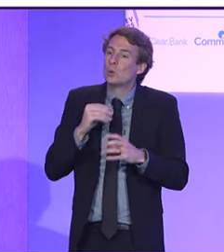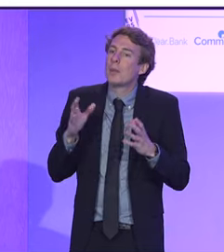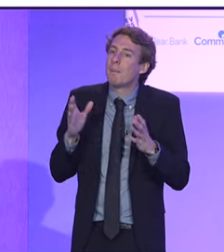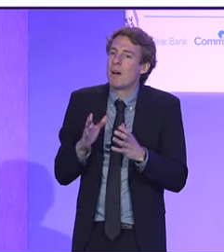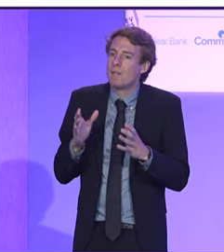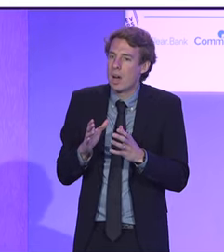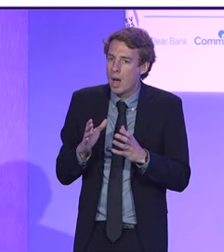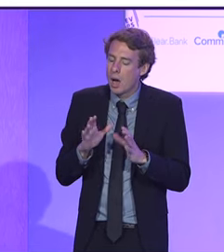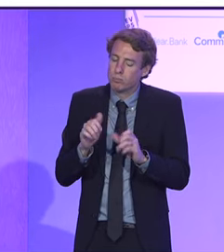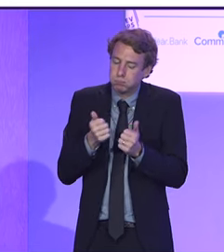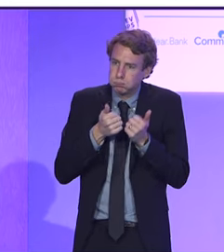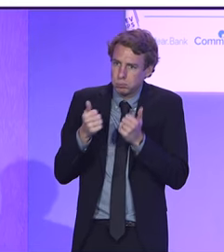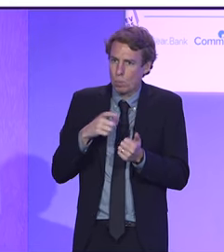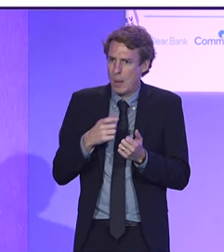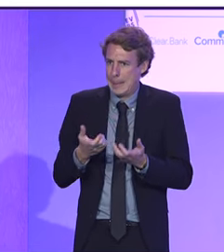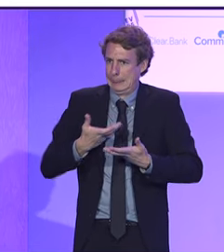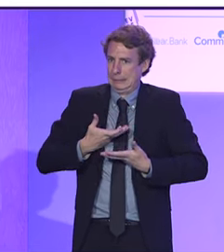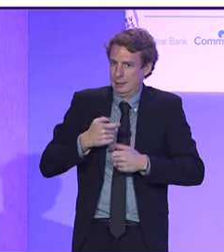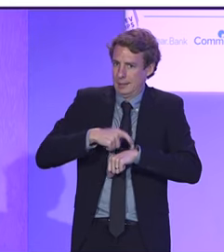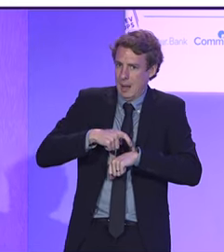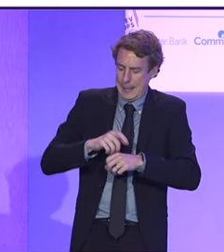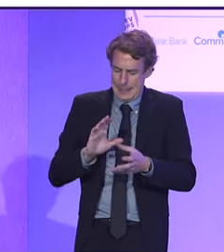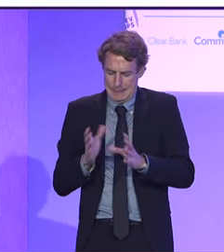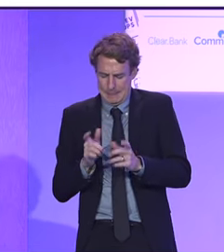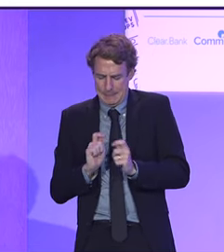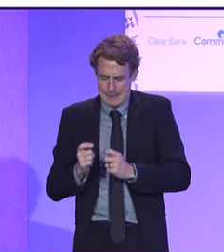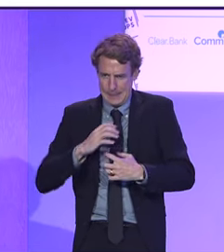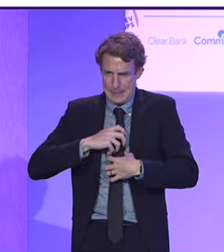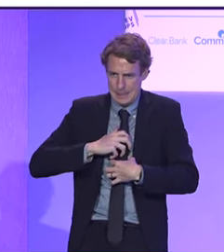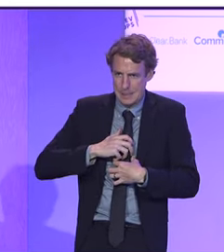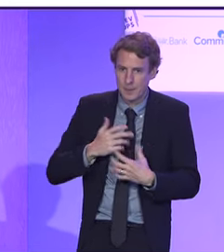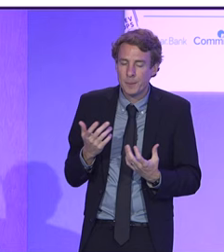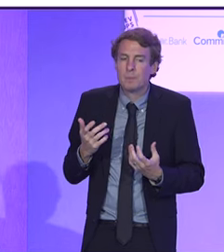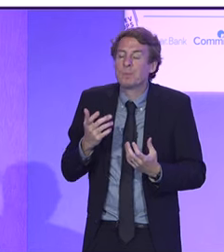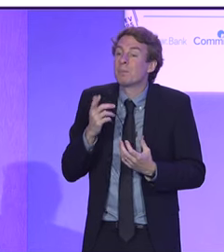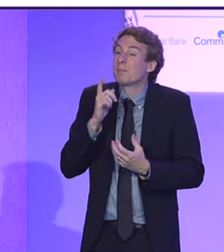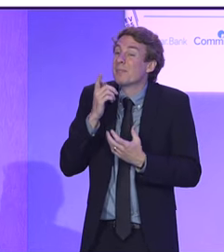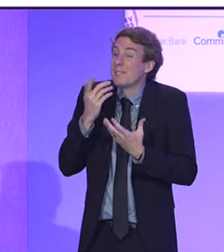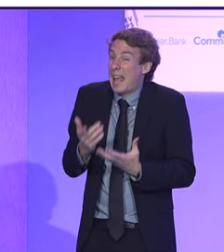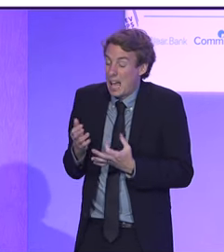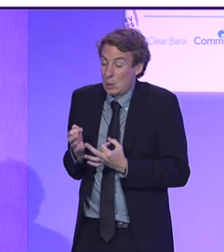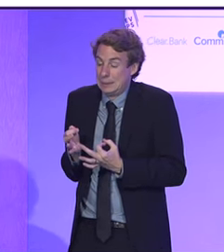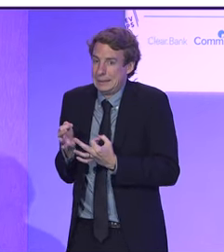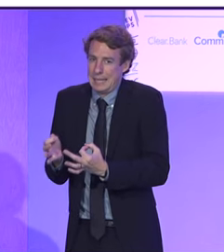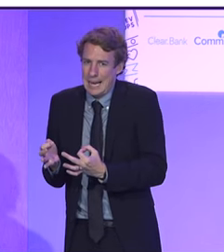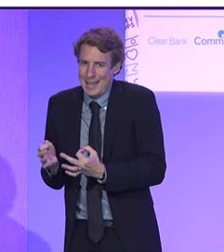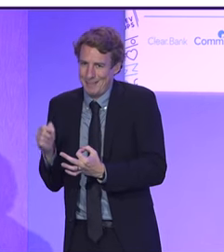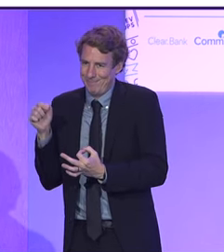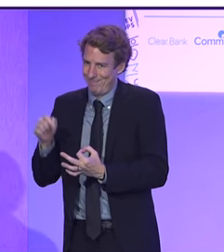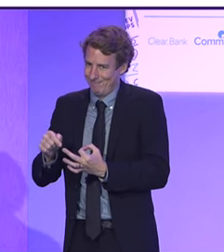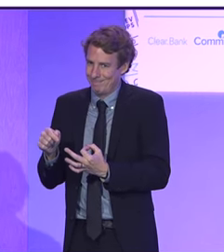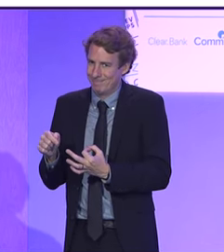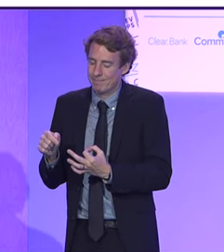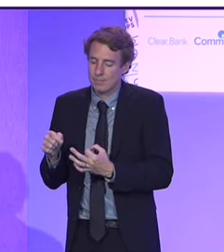it gives you time to maneuver. But then in this case, now because of the delay, it somewhat disassociates